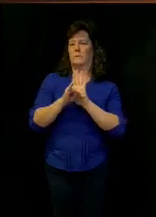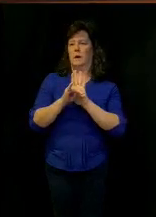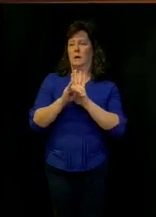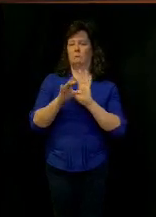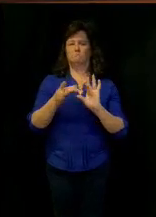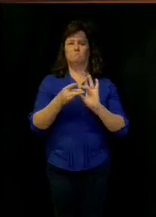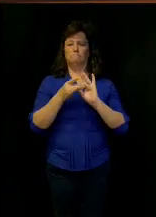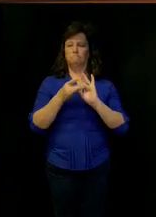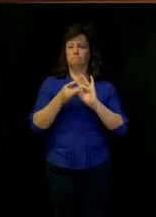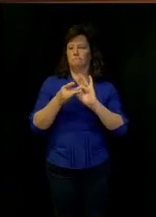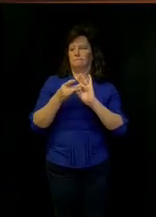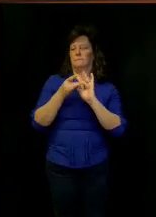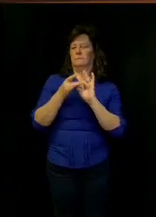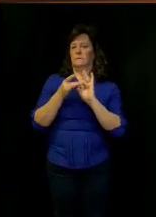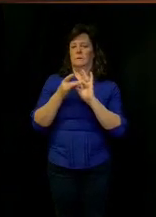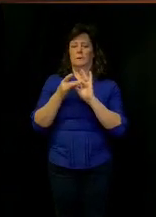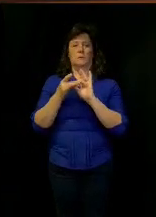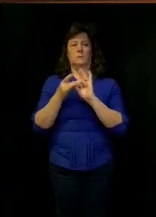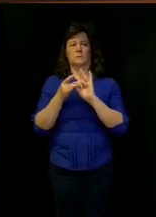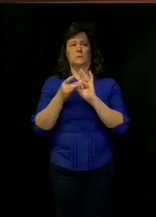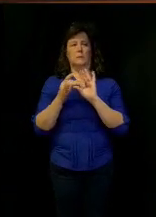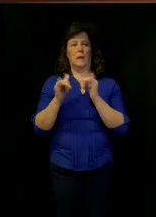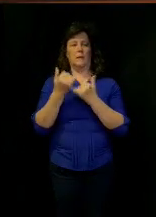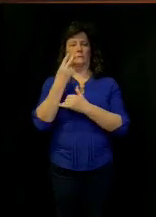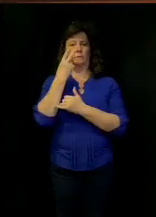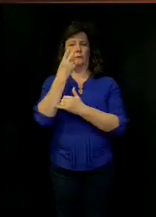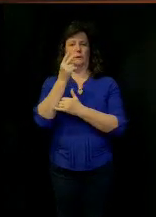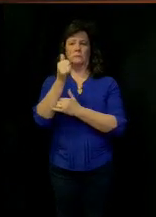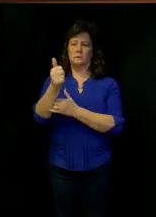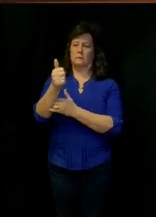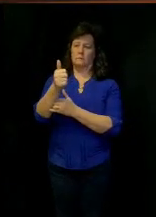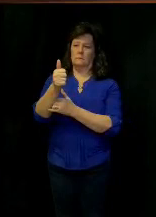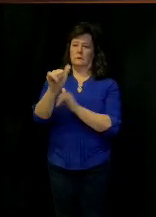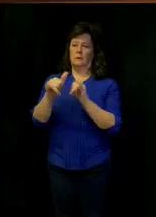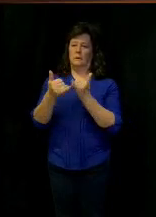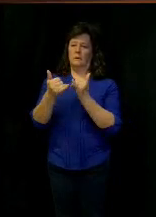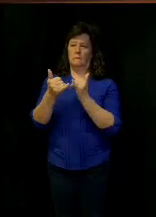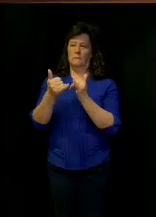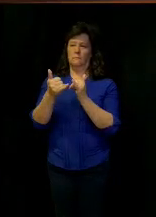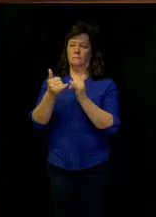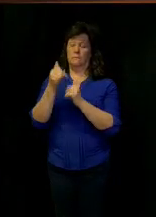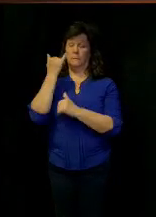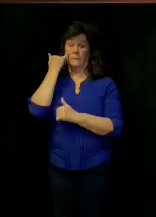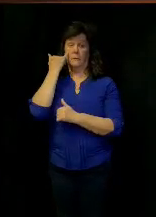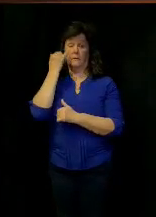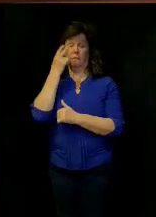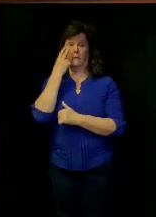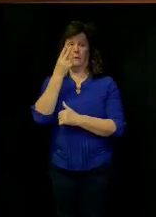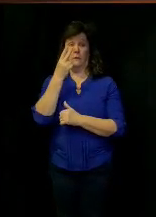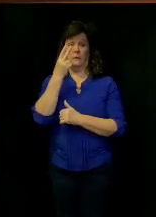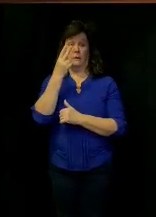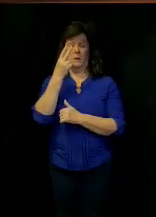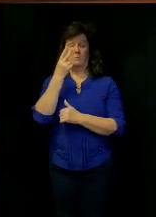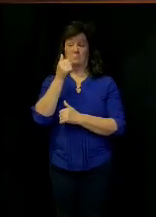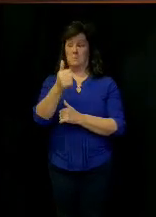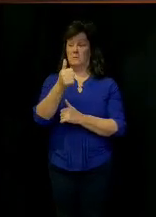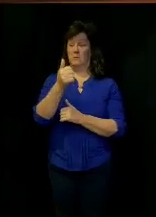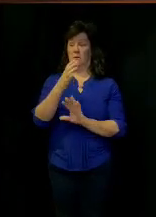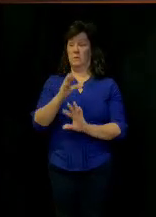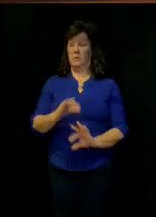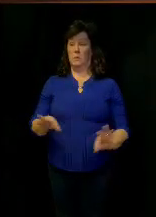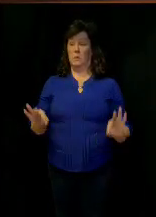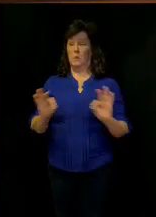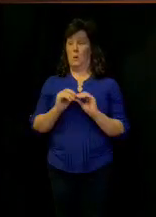What are you identifying with? How do you see yourself? If you see yourself as worthless,